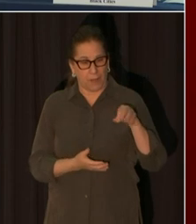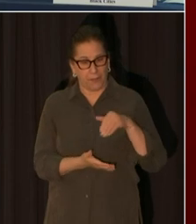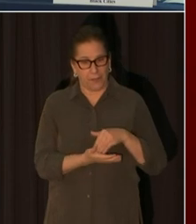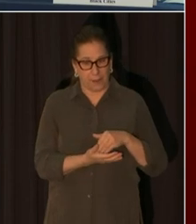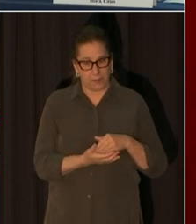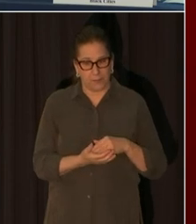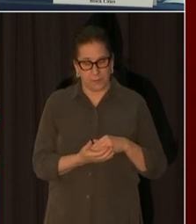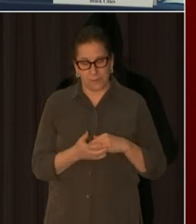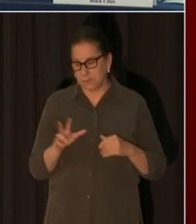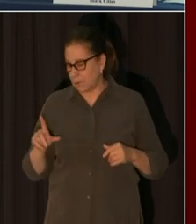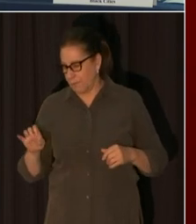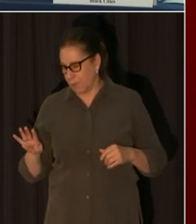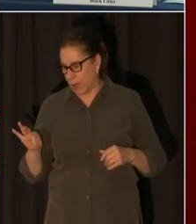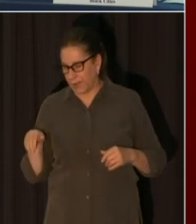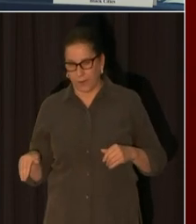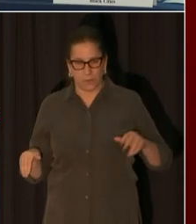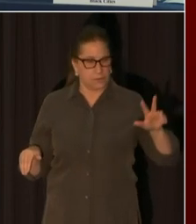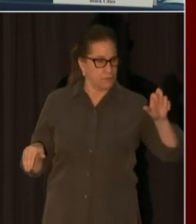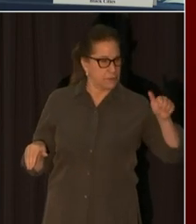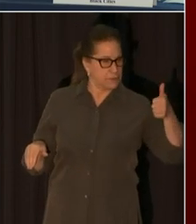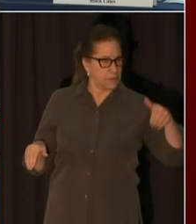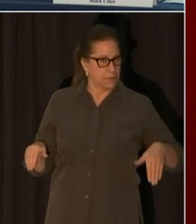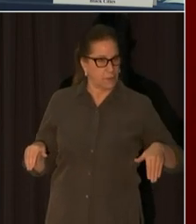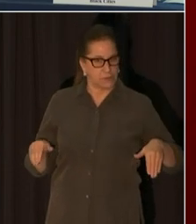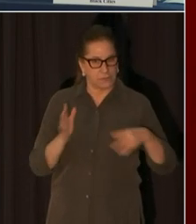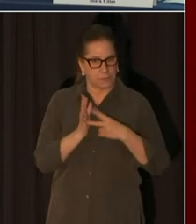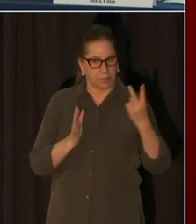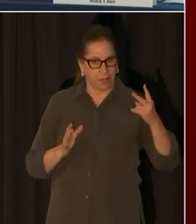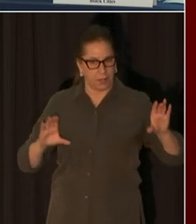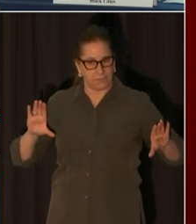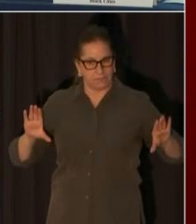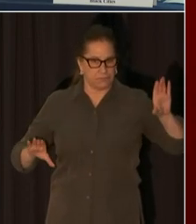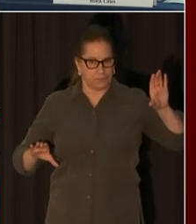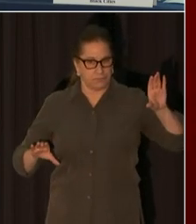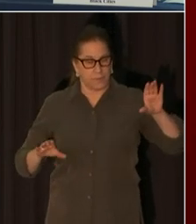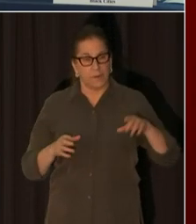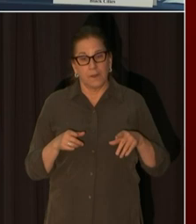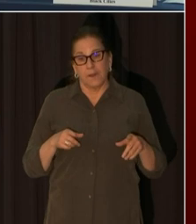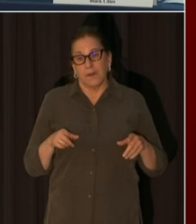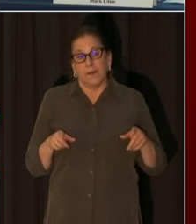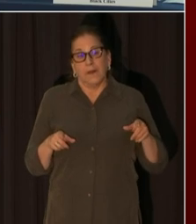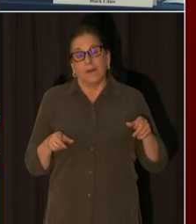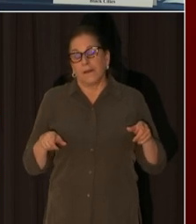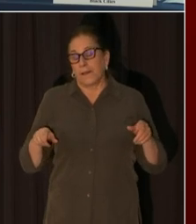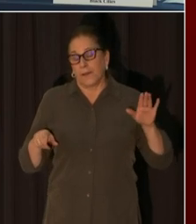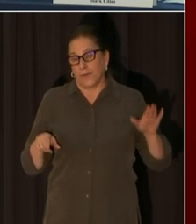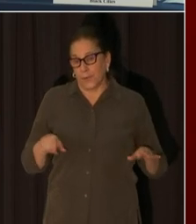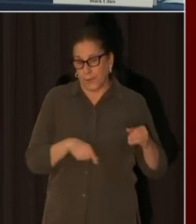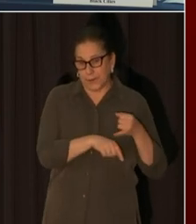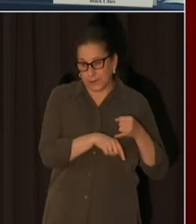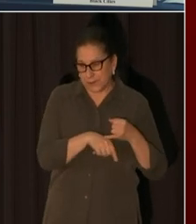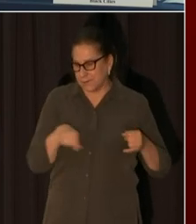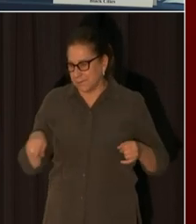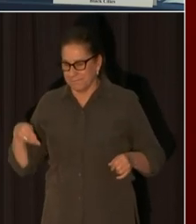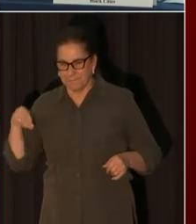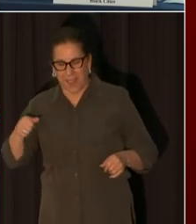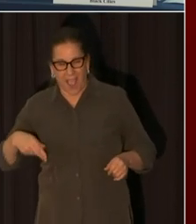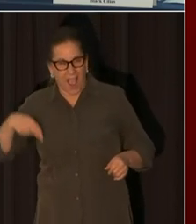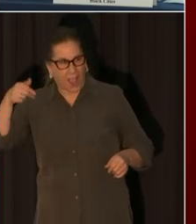of color pay higher interest rates than their white peers, 7.8% to 6.4%. In addition, black